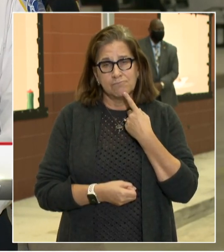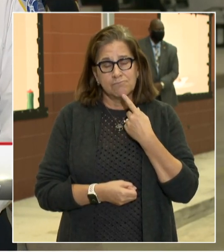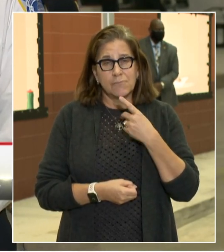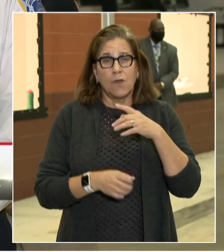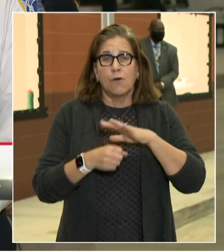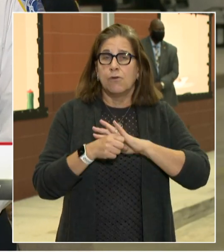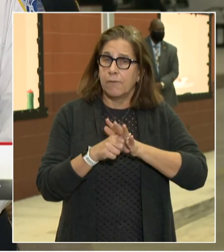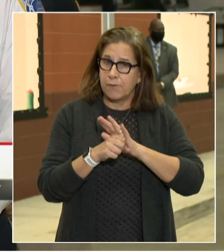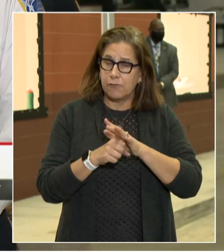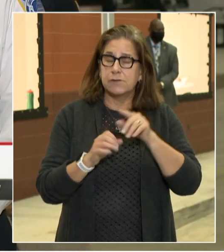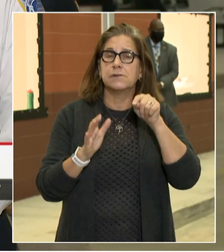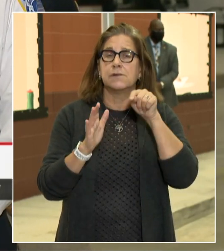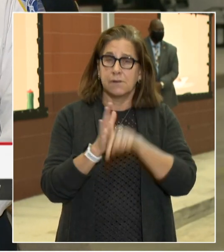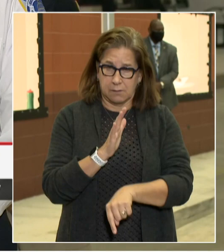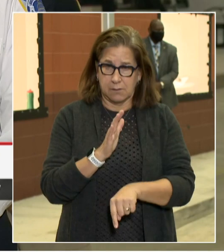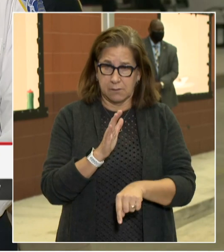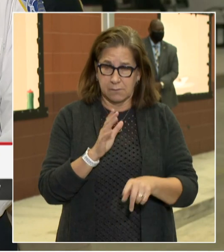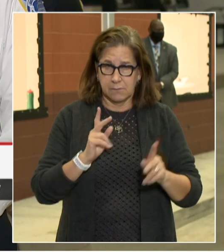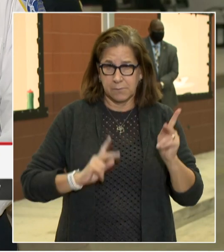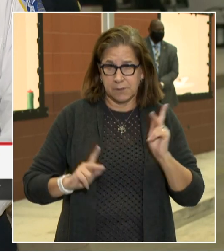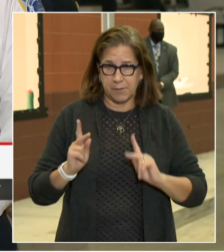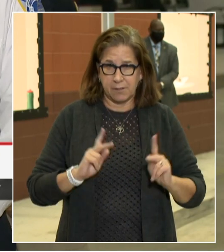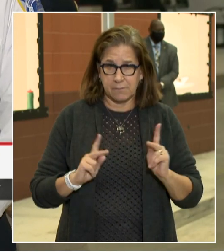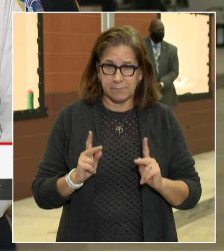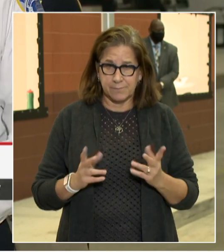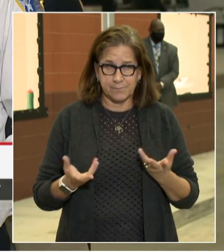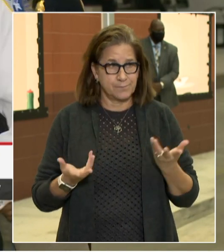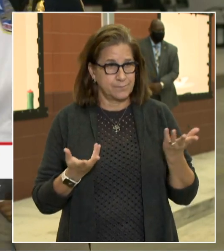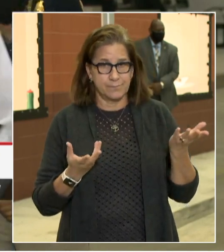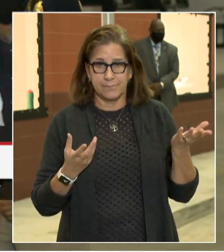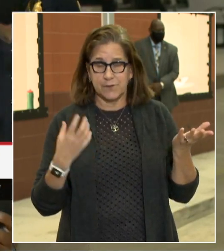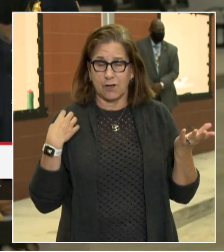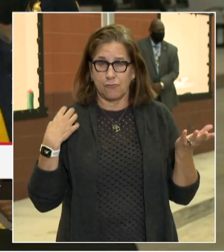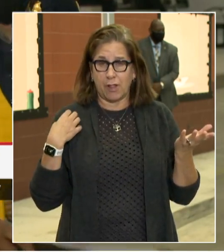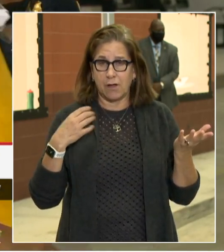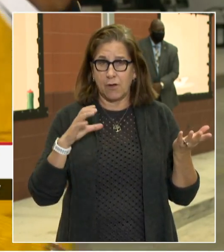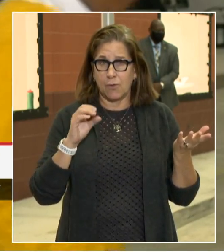the general could have been with us for many years.